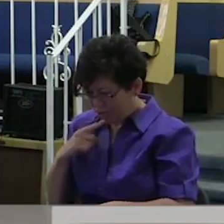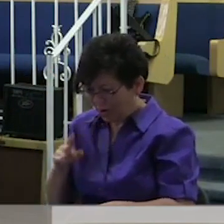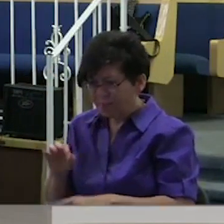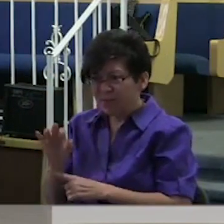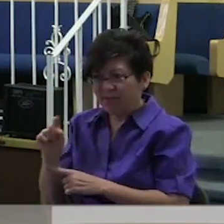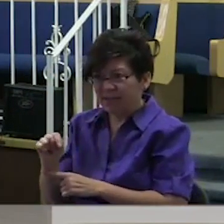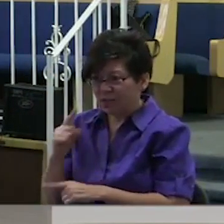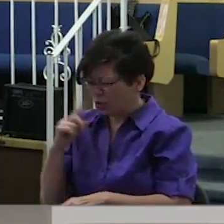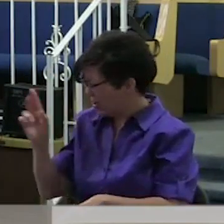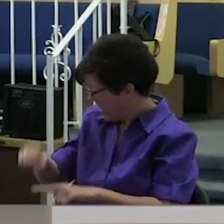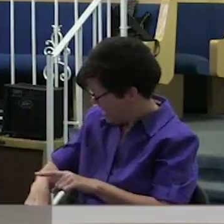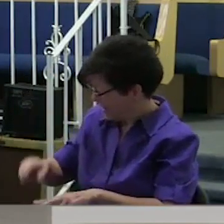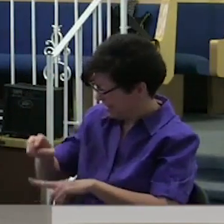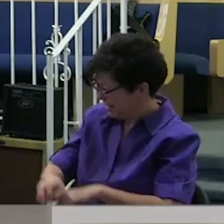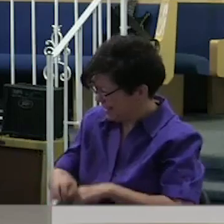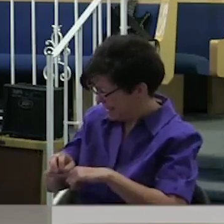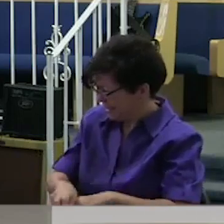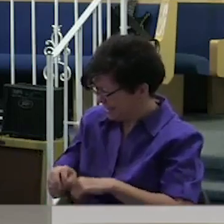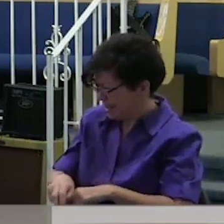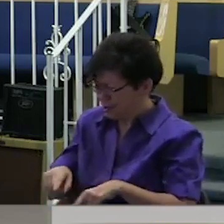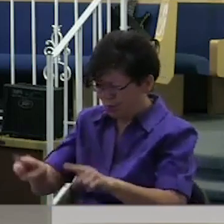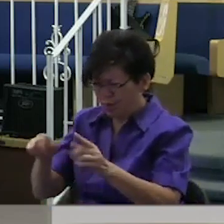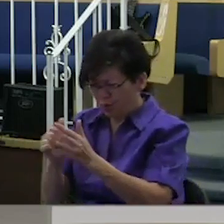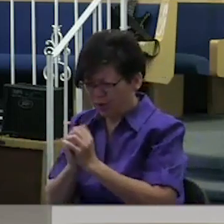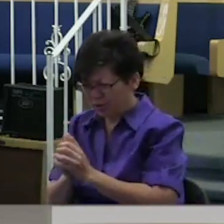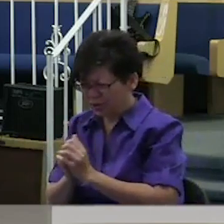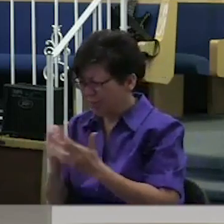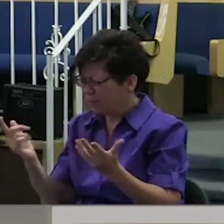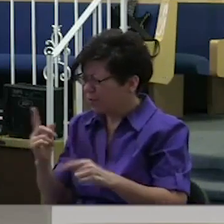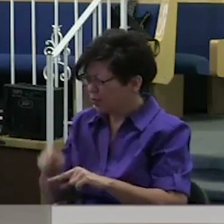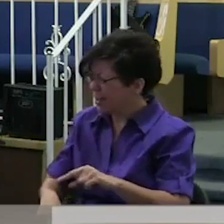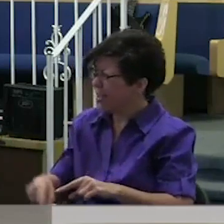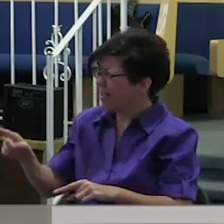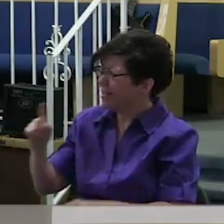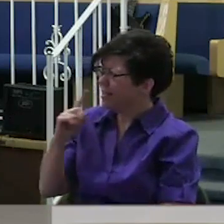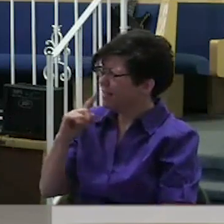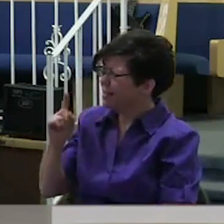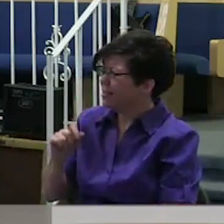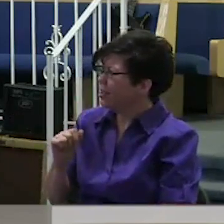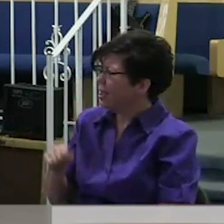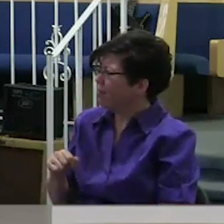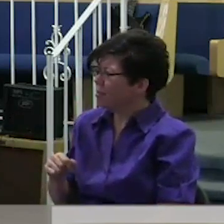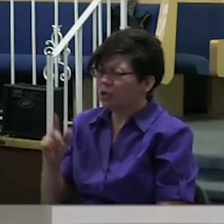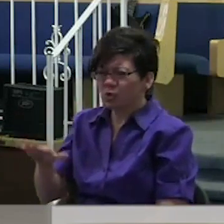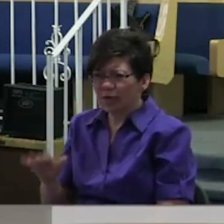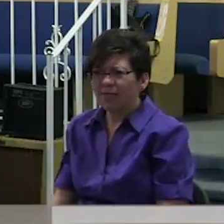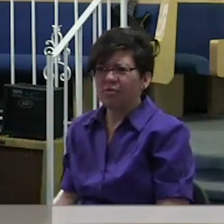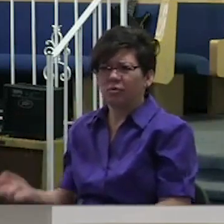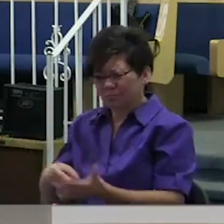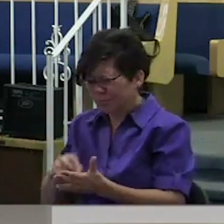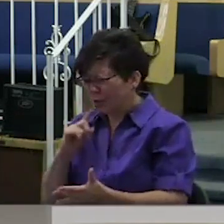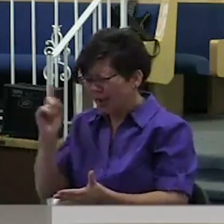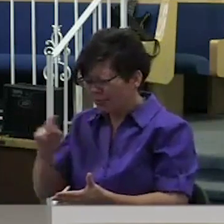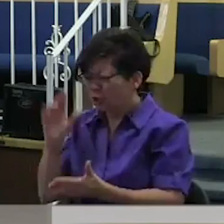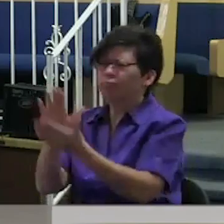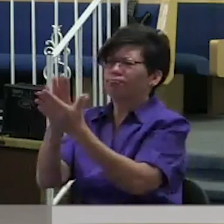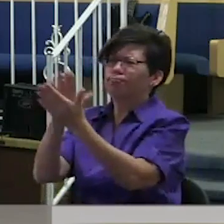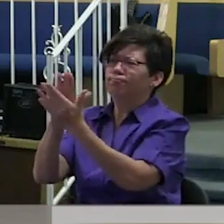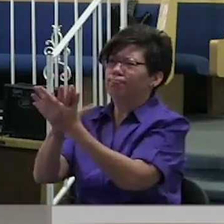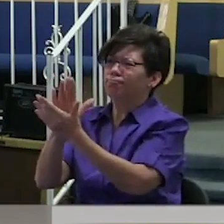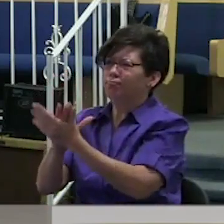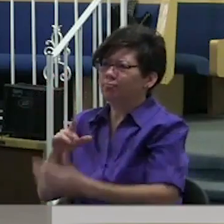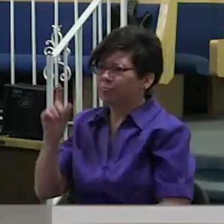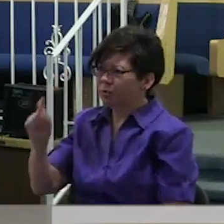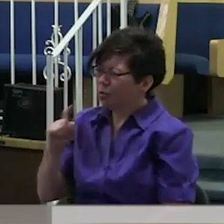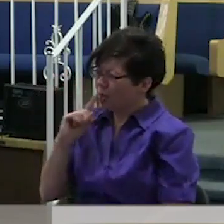You can't sit down on your worship, but you got to stand up. You got to clap your hands. You got to